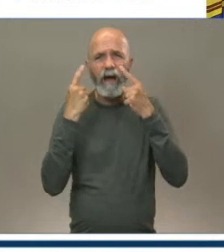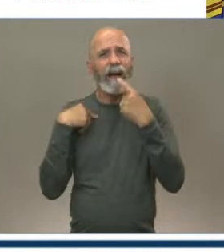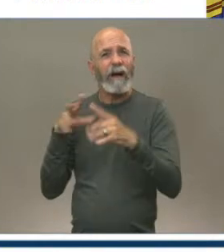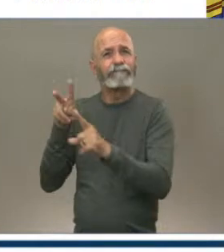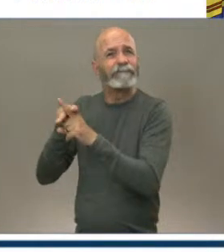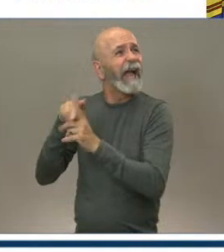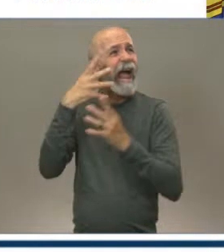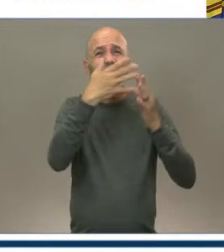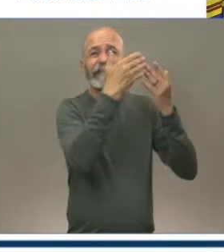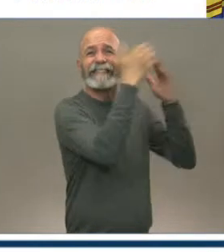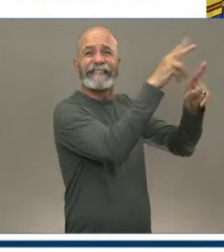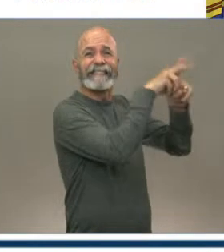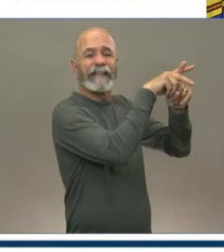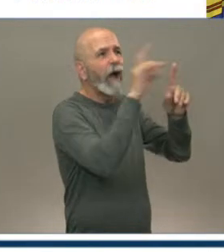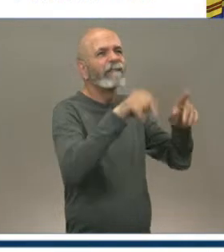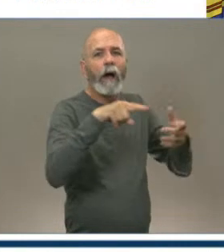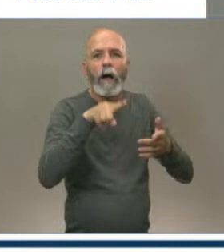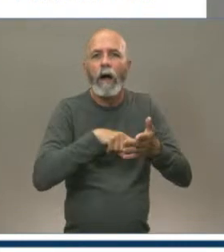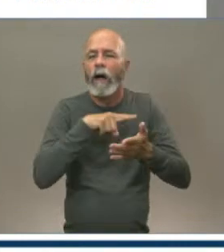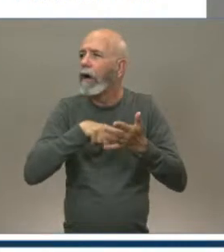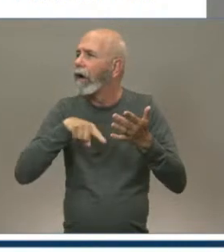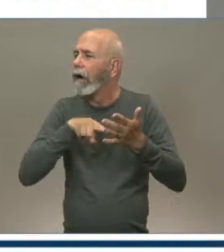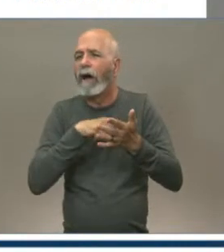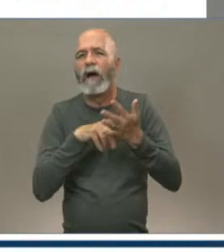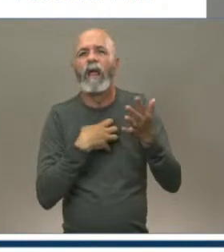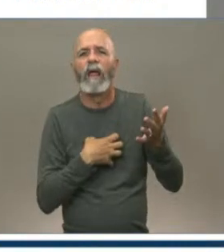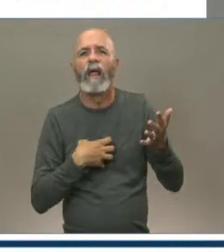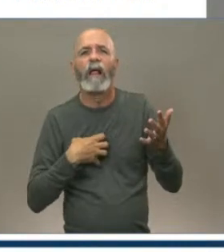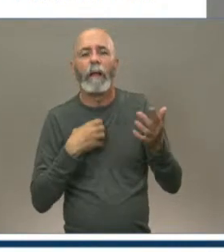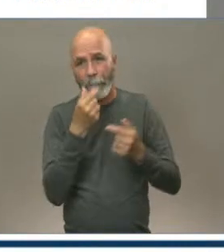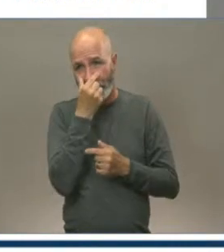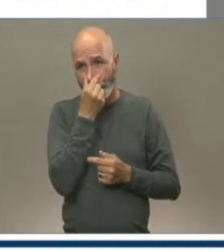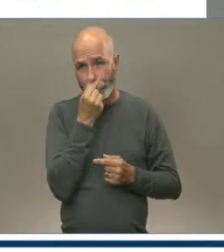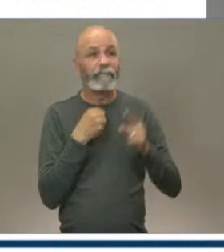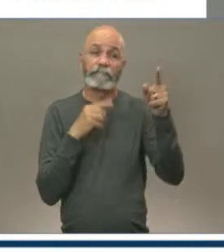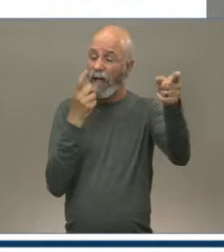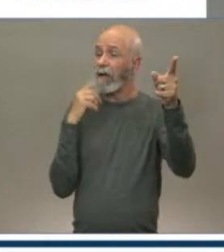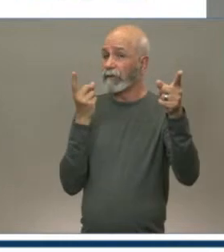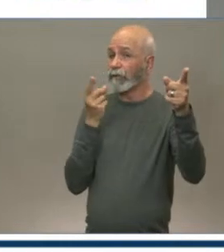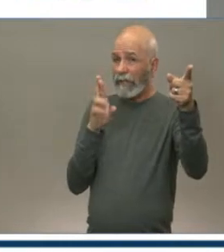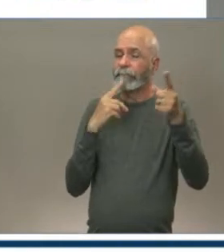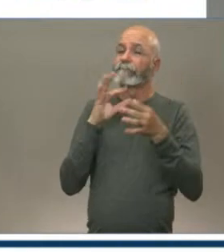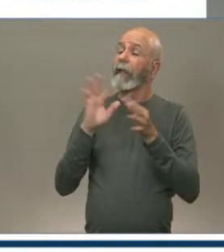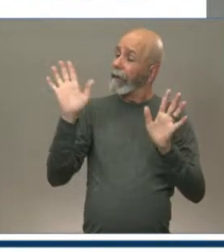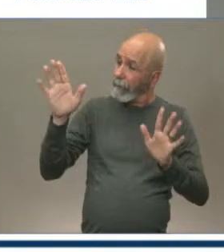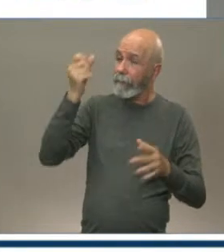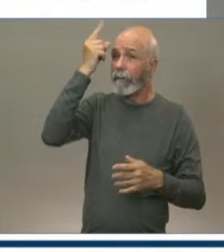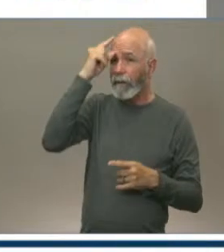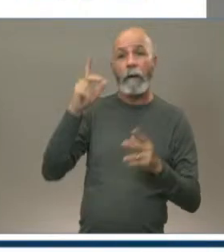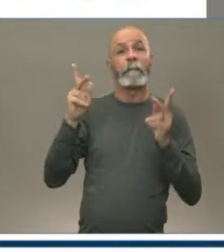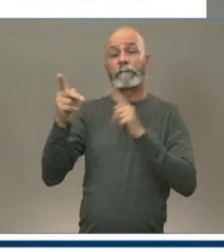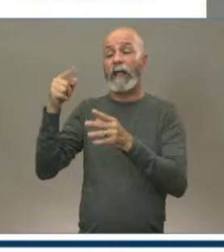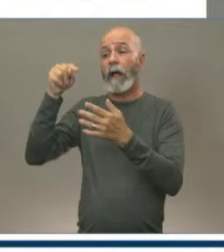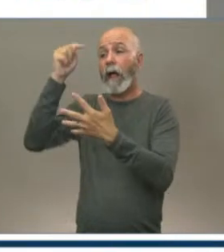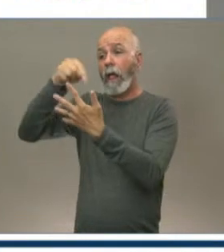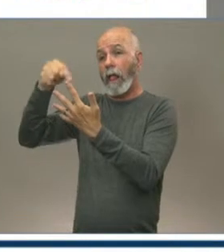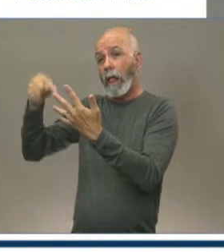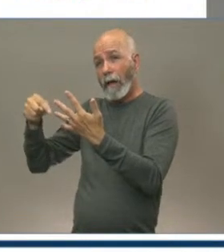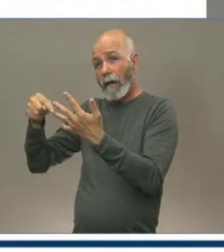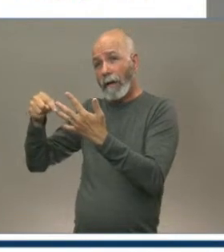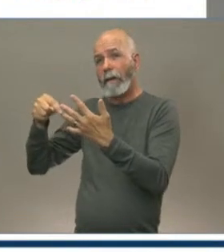first of all, maybe other public health officials have said that. I've never held that position. We've always in Nova Scotia taken that